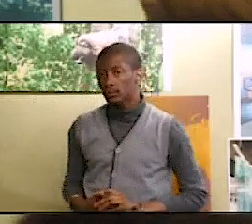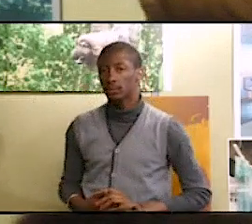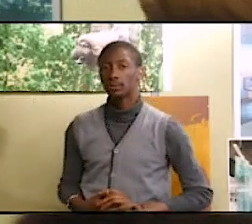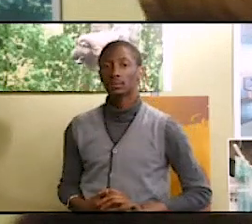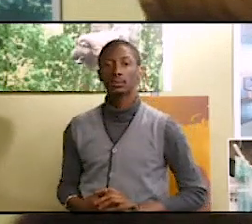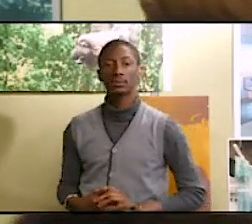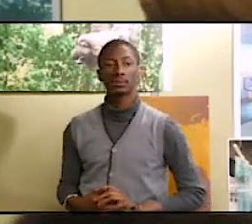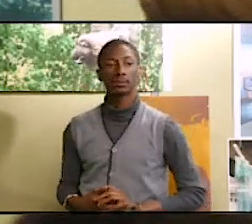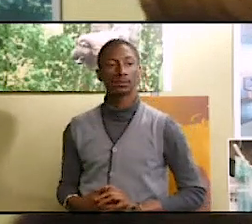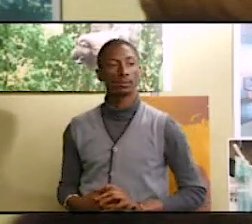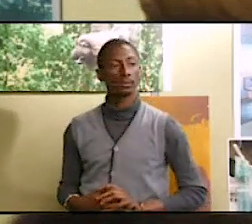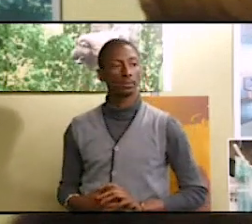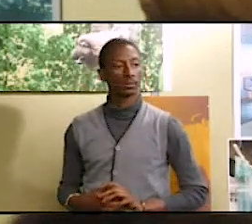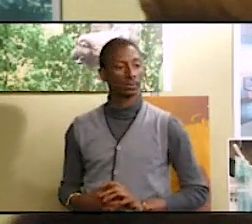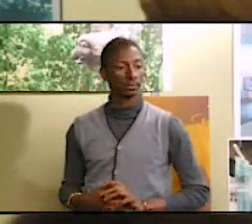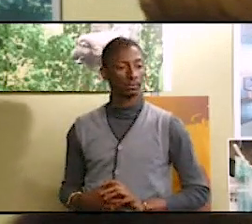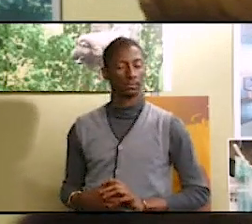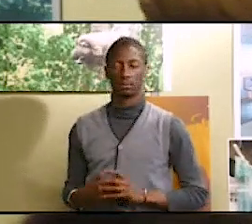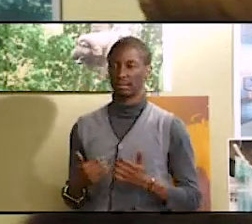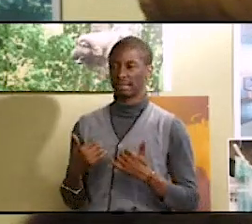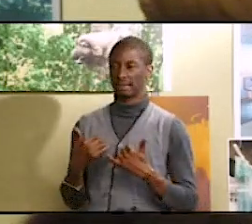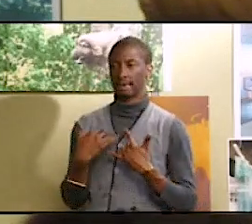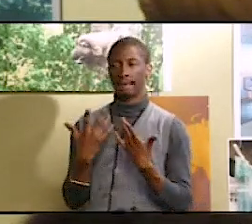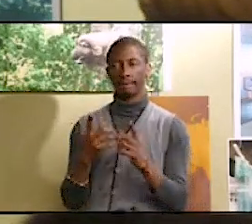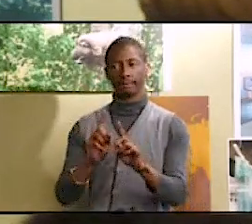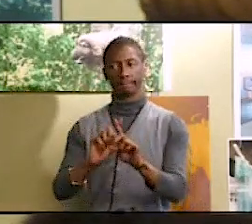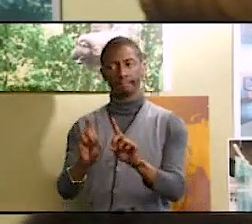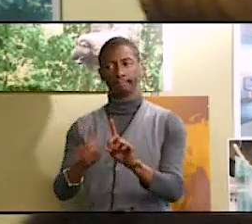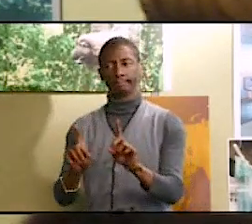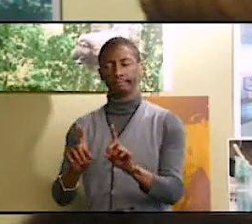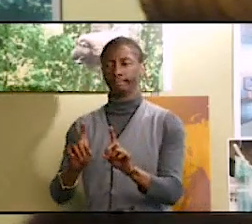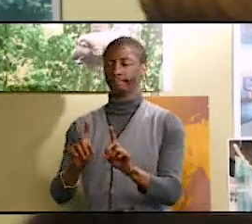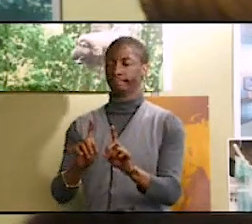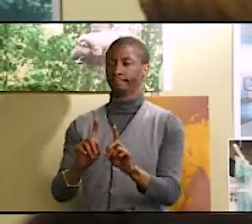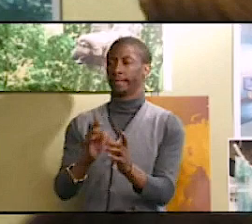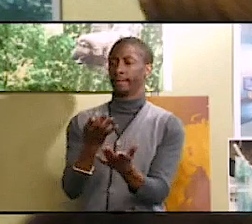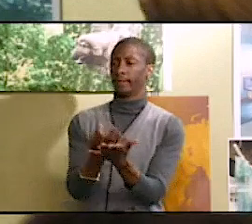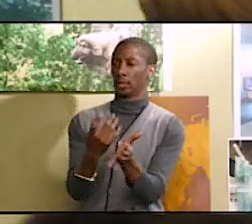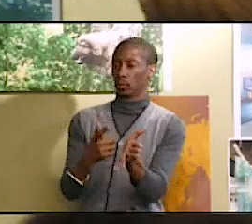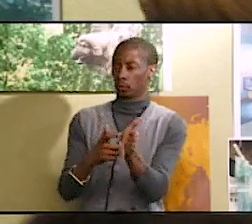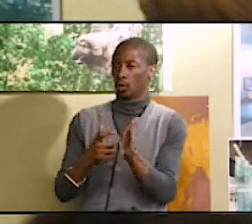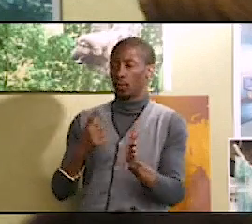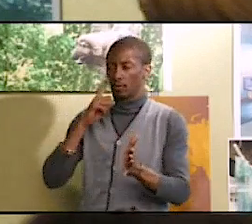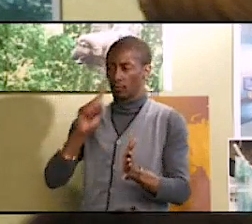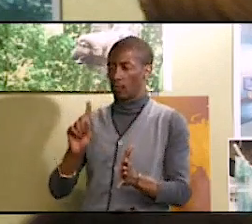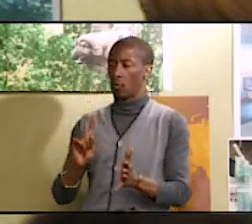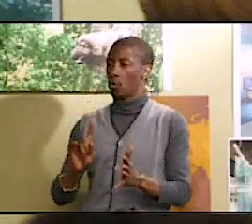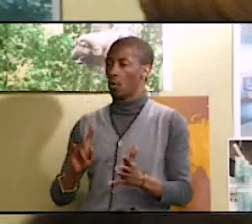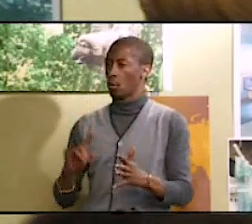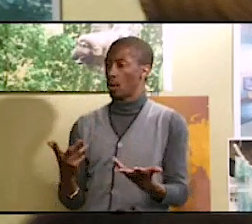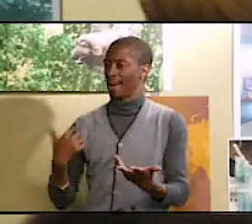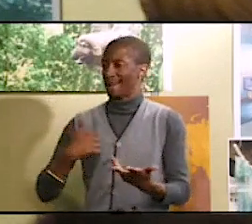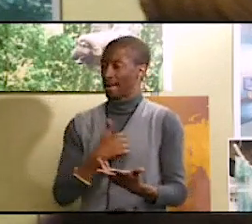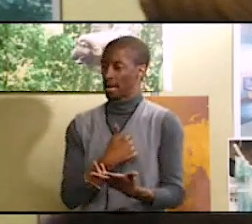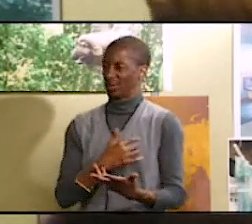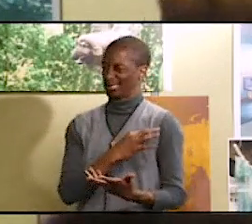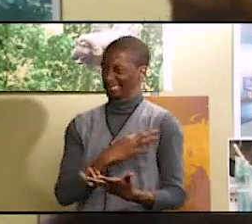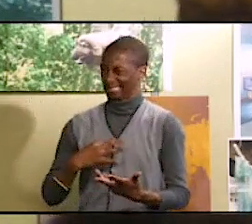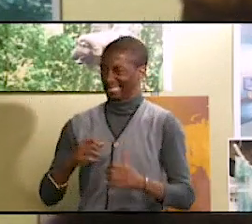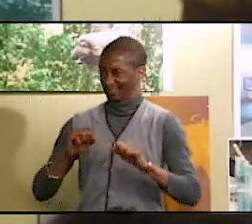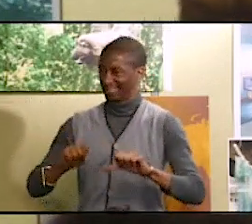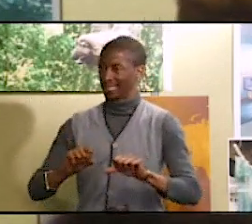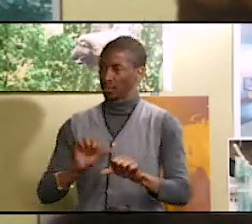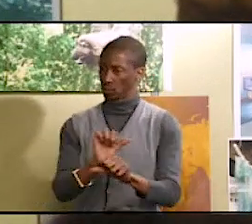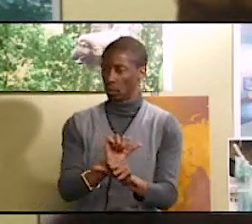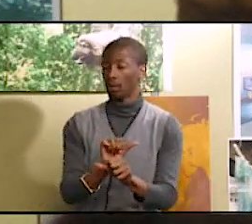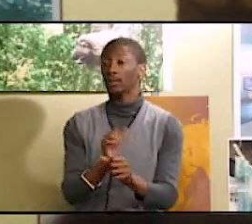We have various funding requirements for which our staff can work. We have some projects where only our trust